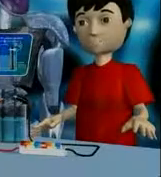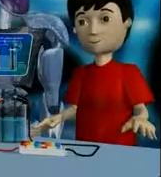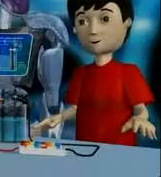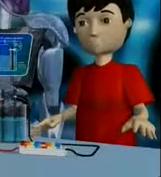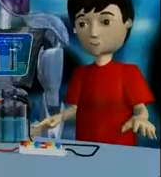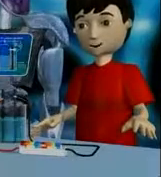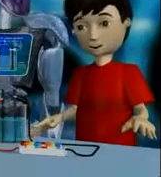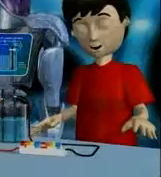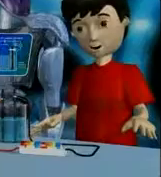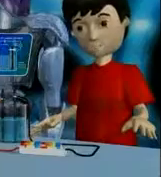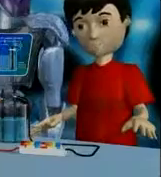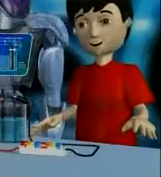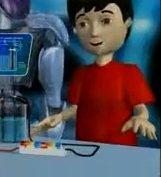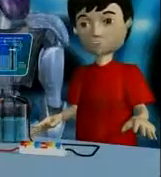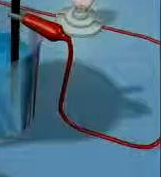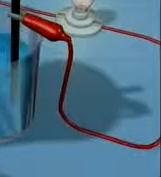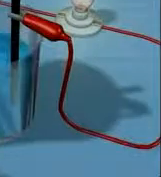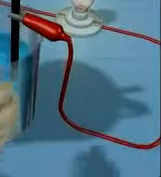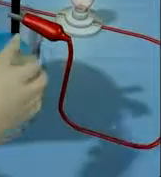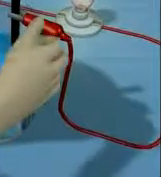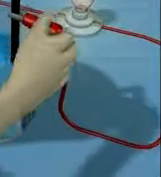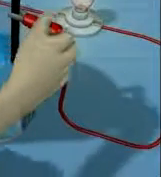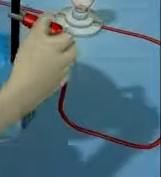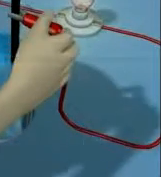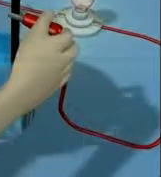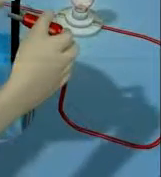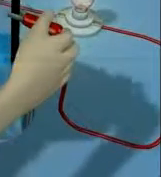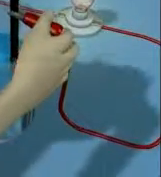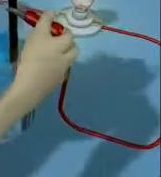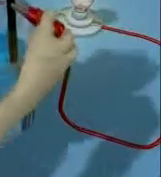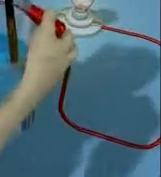pattern, causing metals to be